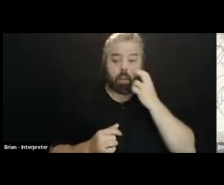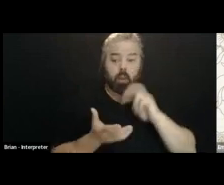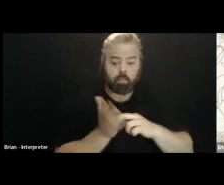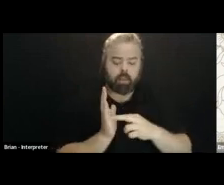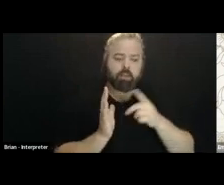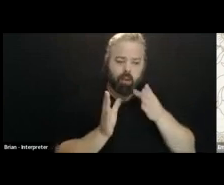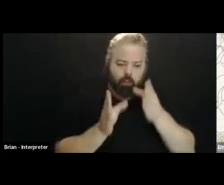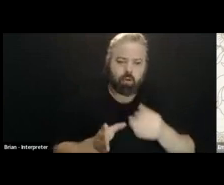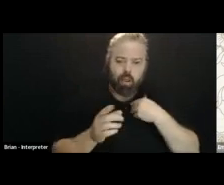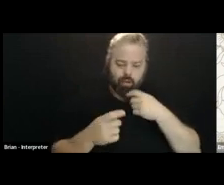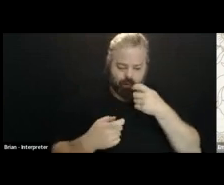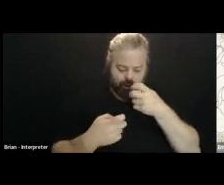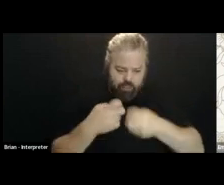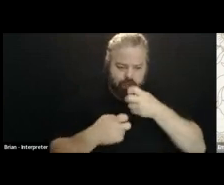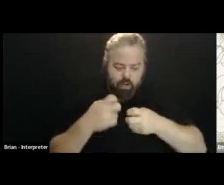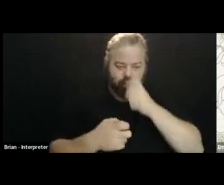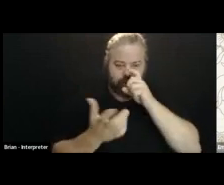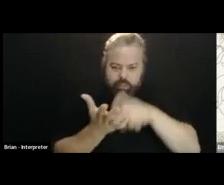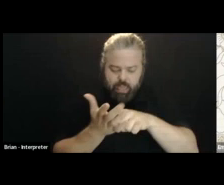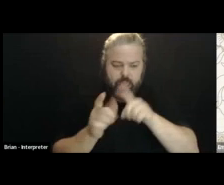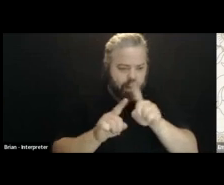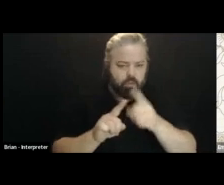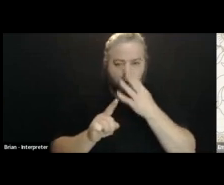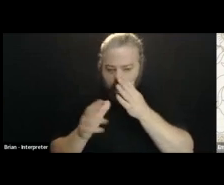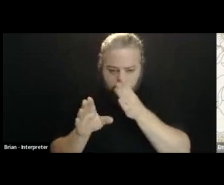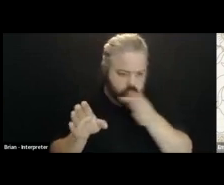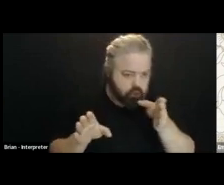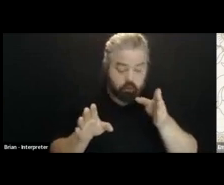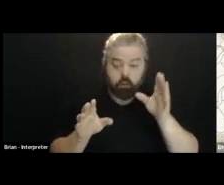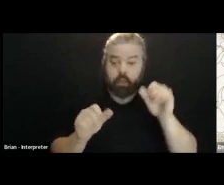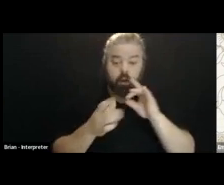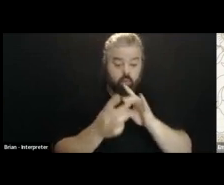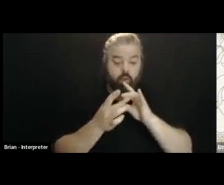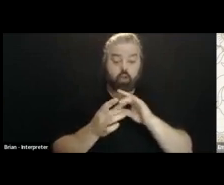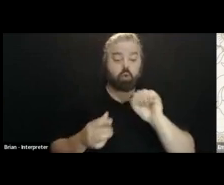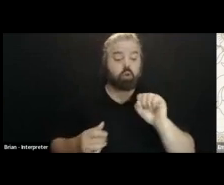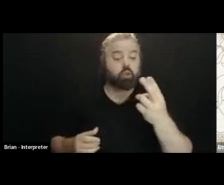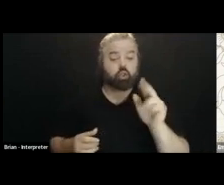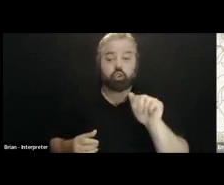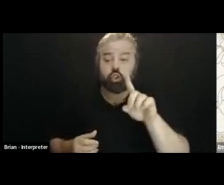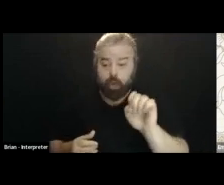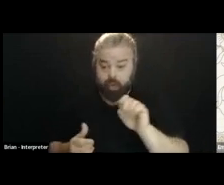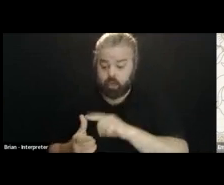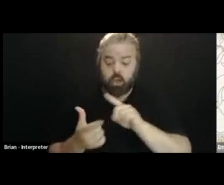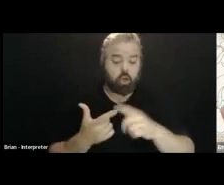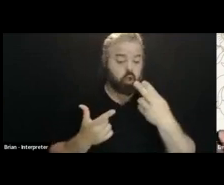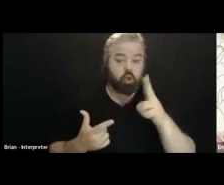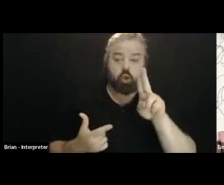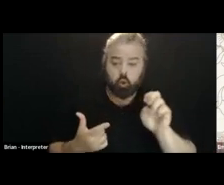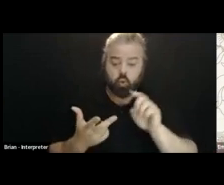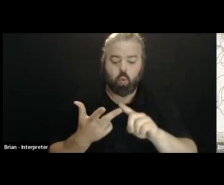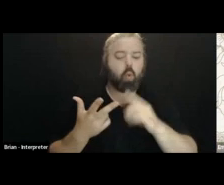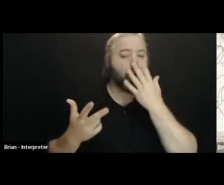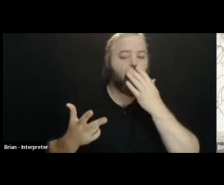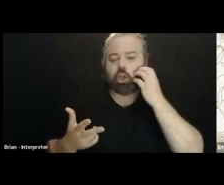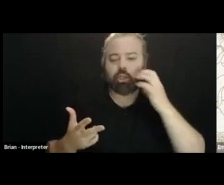colors from each other. And this can be broken down into shade, hue, or the saturation of a color. I'm sort of